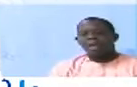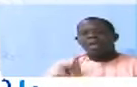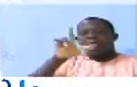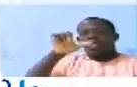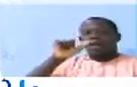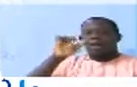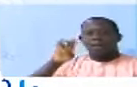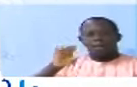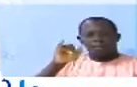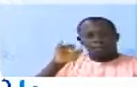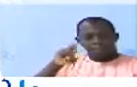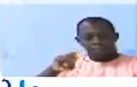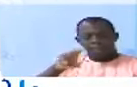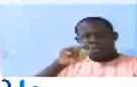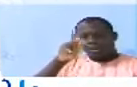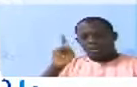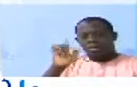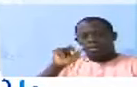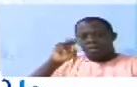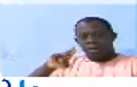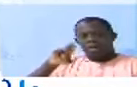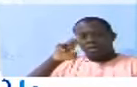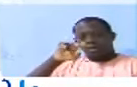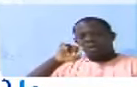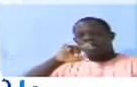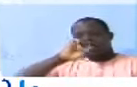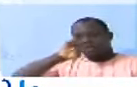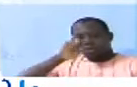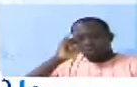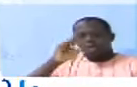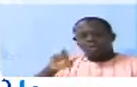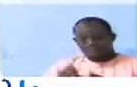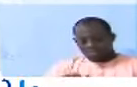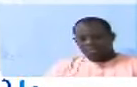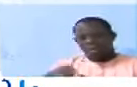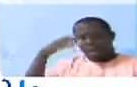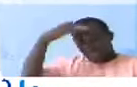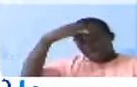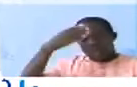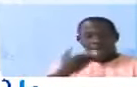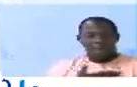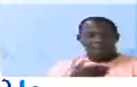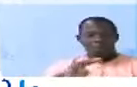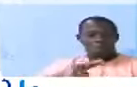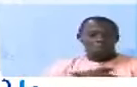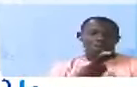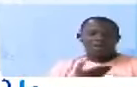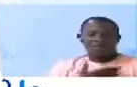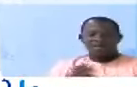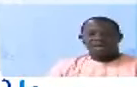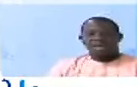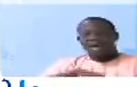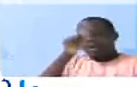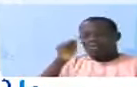Lamin kanaji also got his head split and his back was torn. May